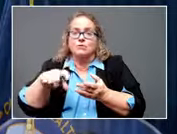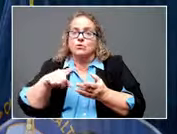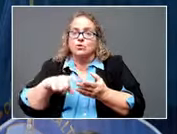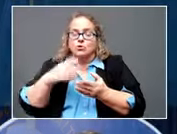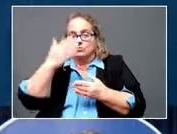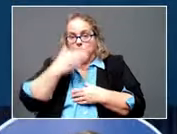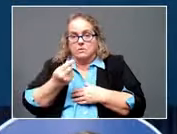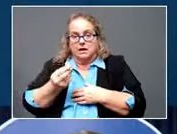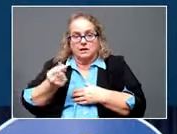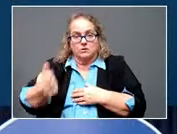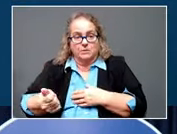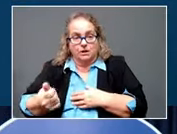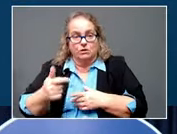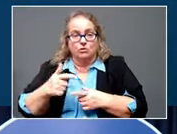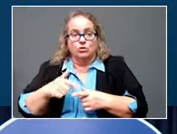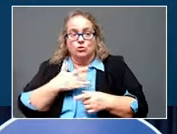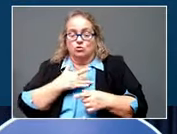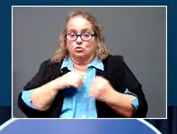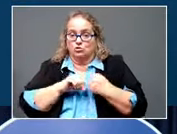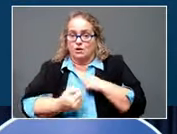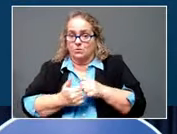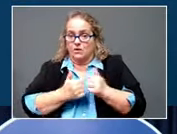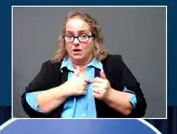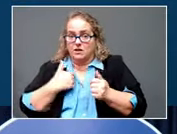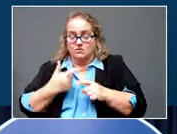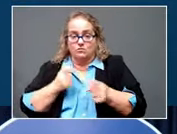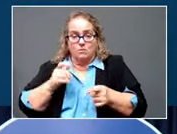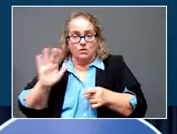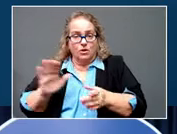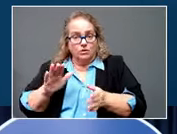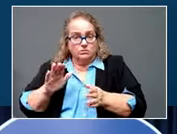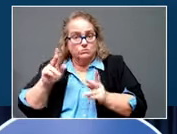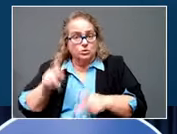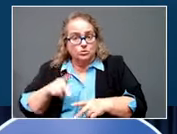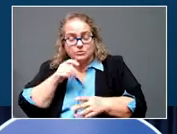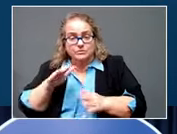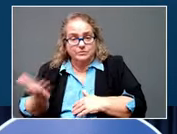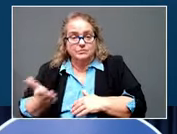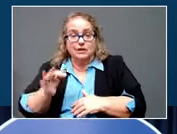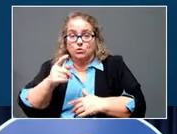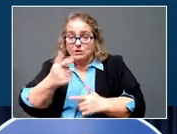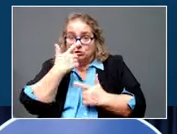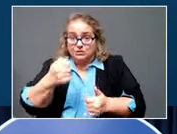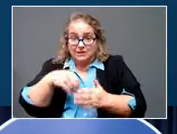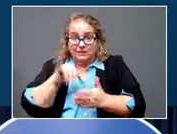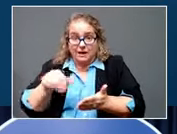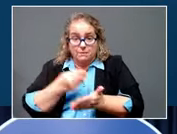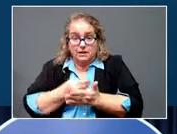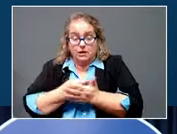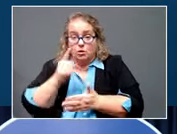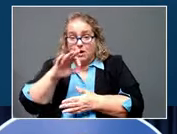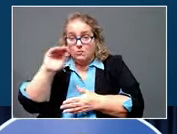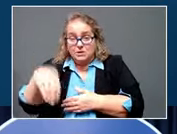to grieve with us over their lost loved ones. If you're interested in that fund, 100% of the proceeds go to